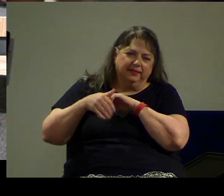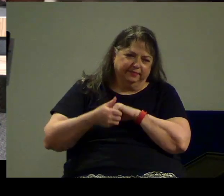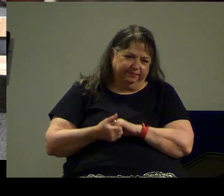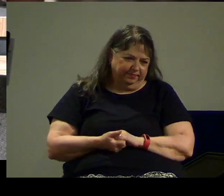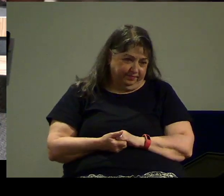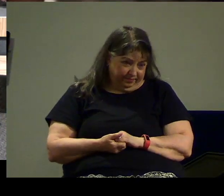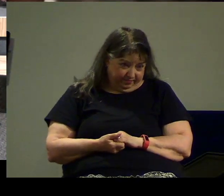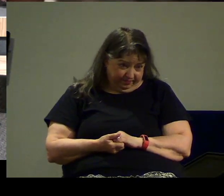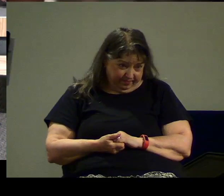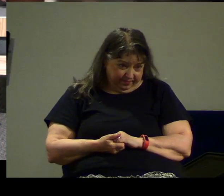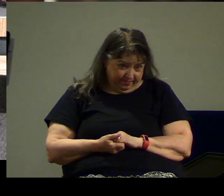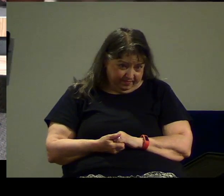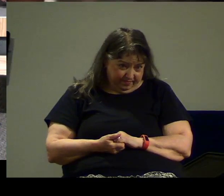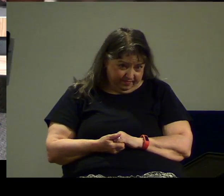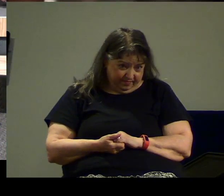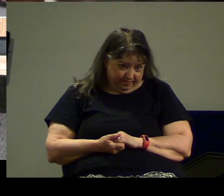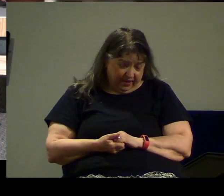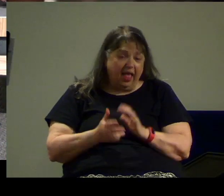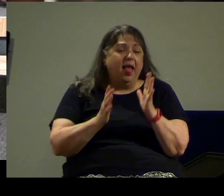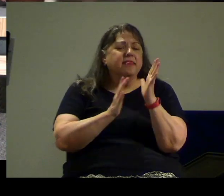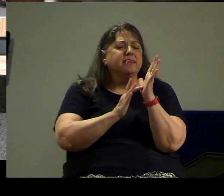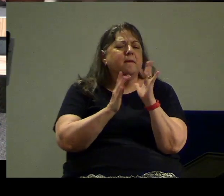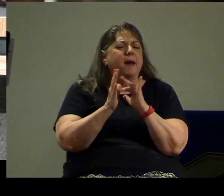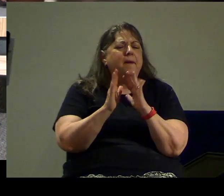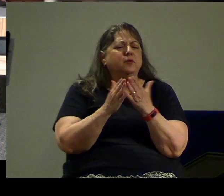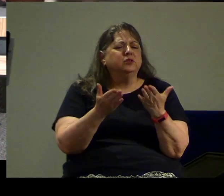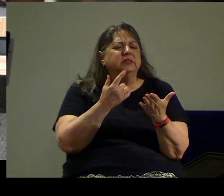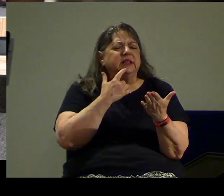The Bible says David was a man after God's own heart.